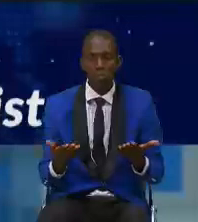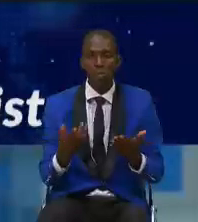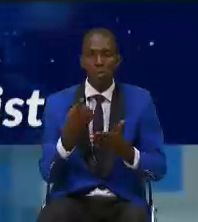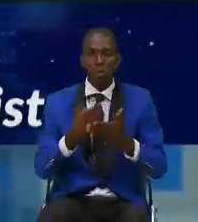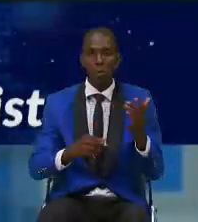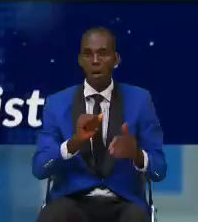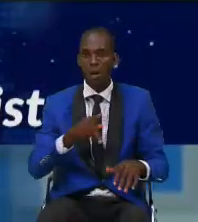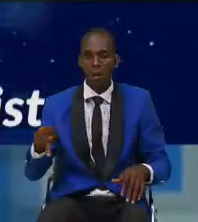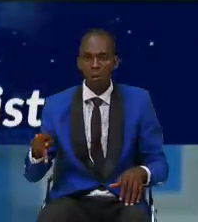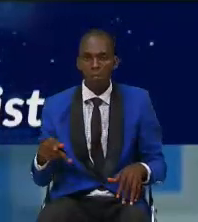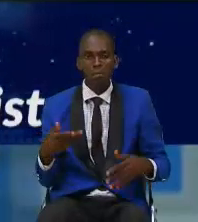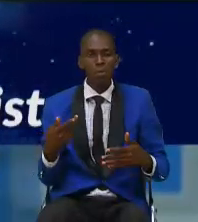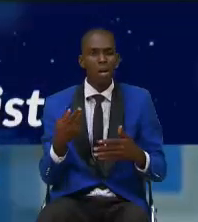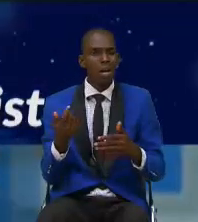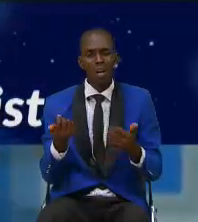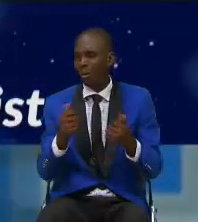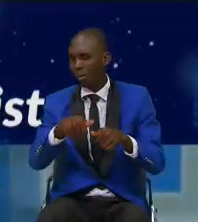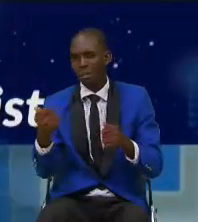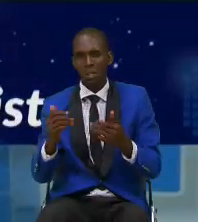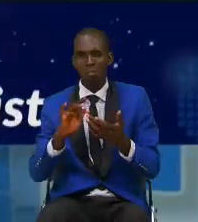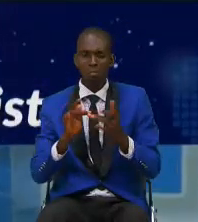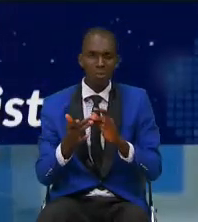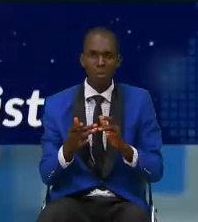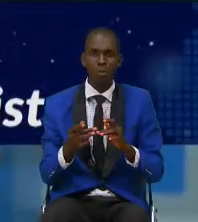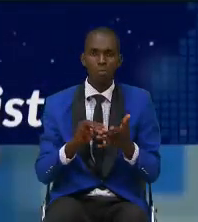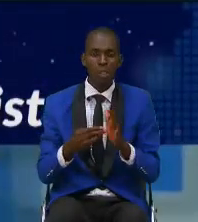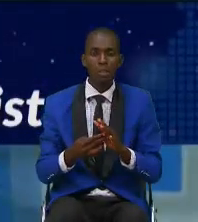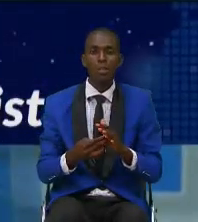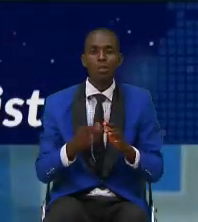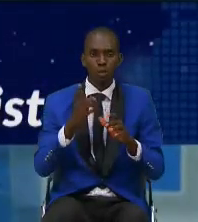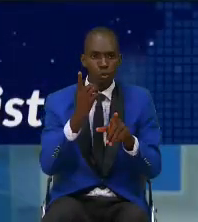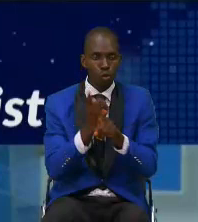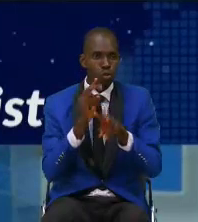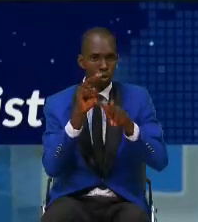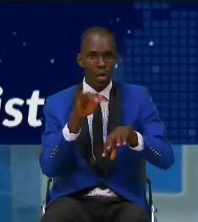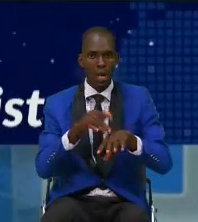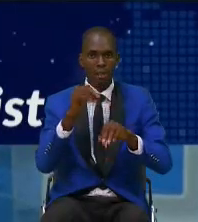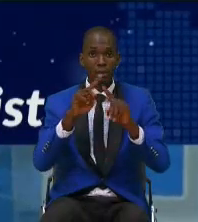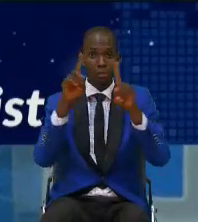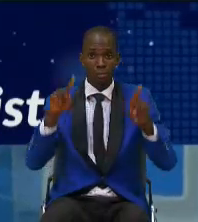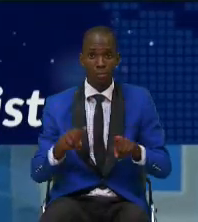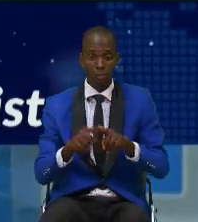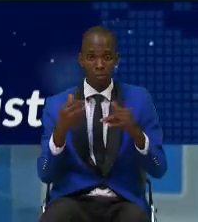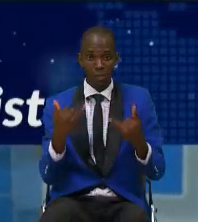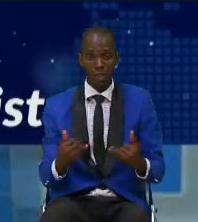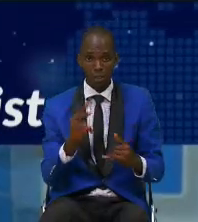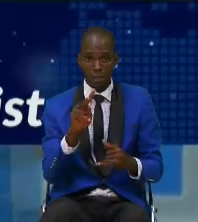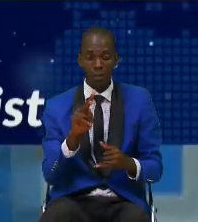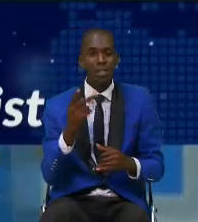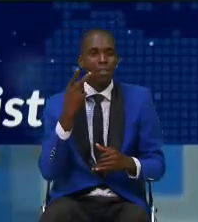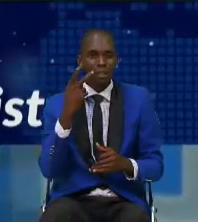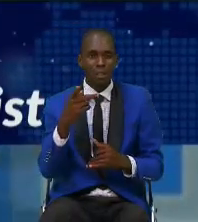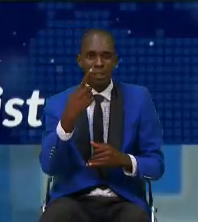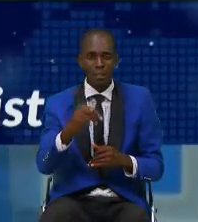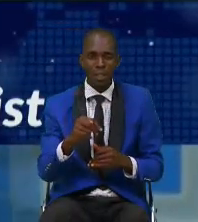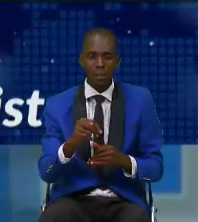more spiritual help. All who indicate giving their lives to Christ, we want you to please fill in the slips, collect a slip from our counselors,